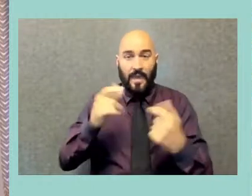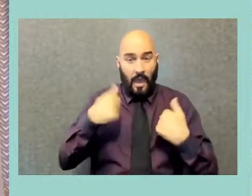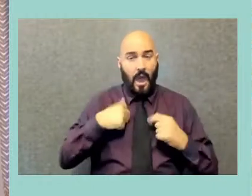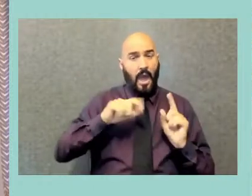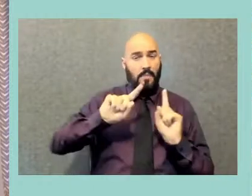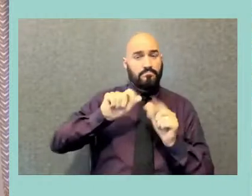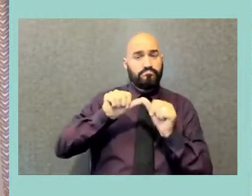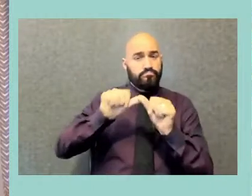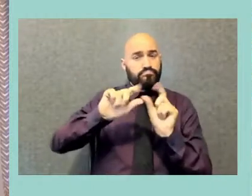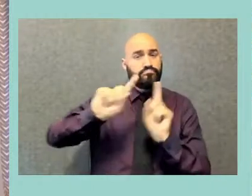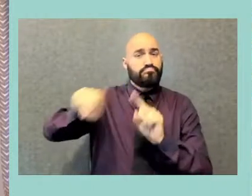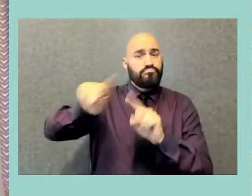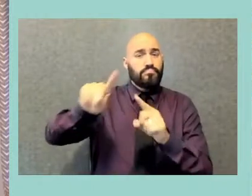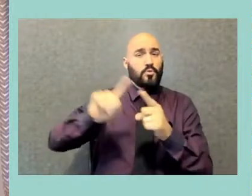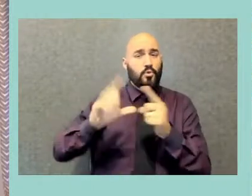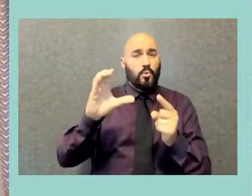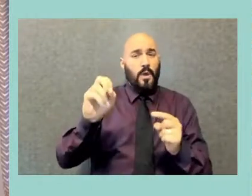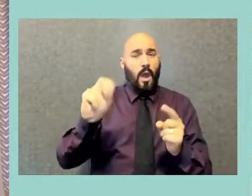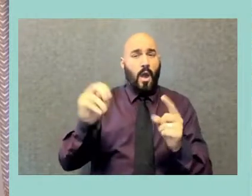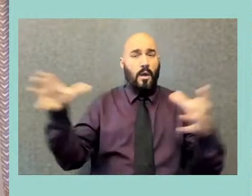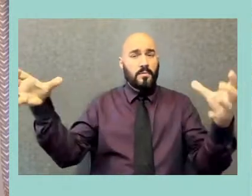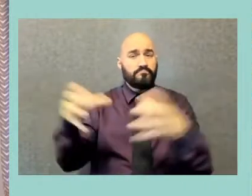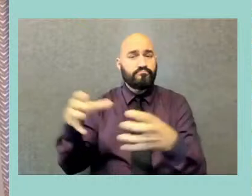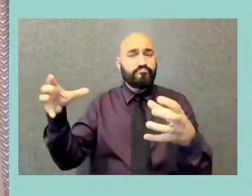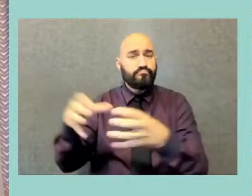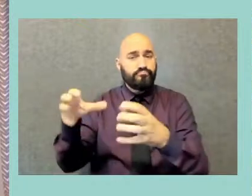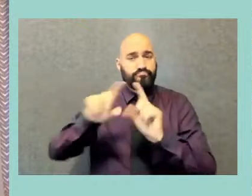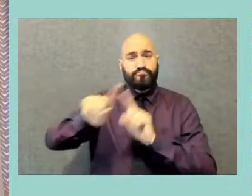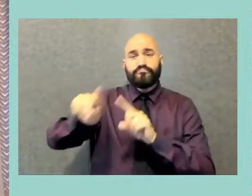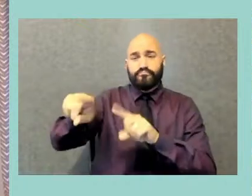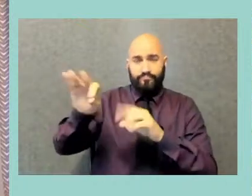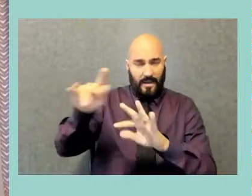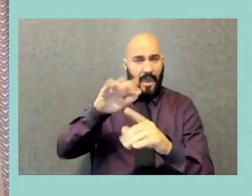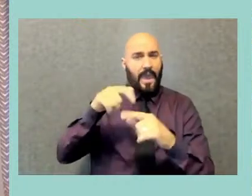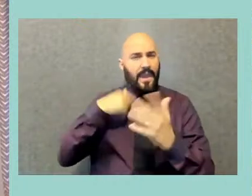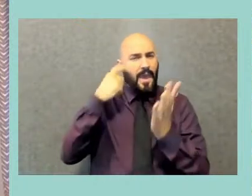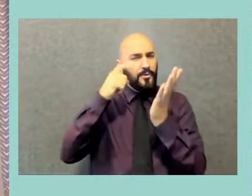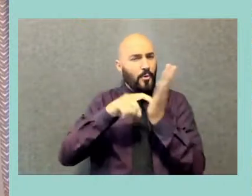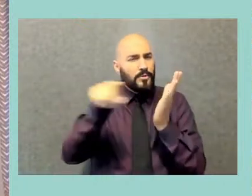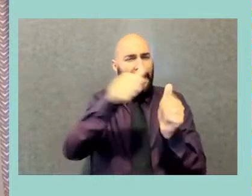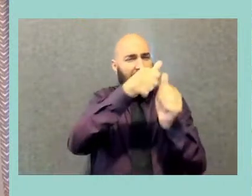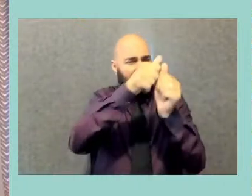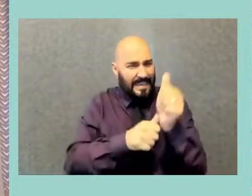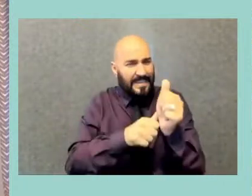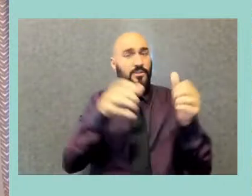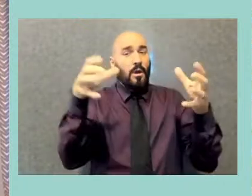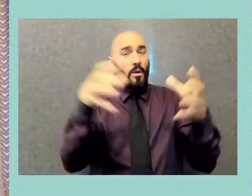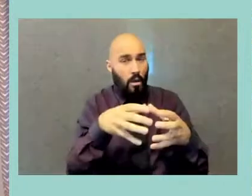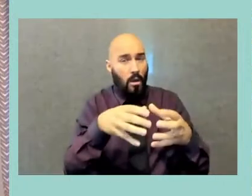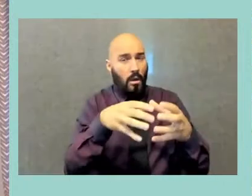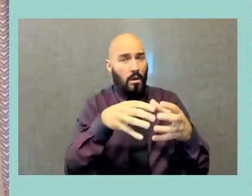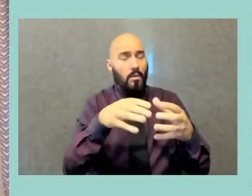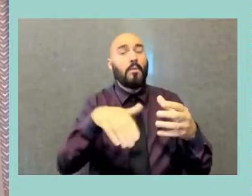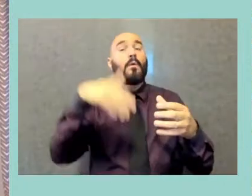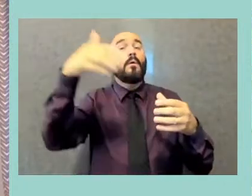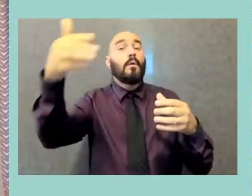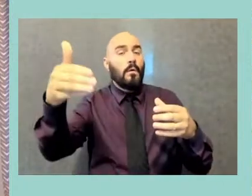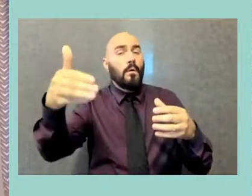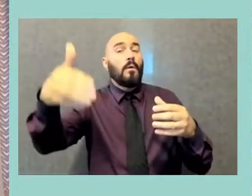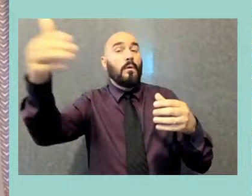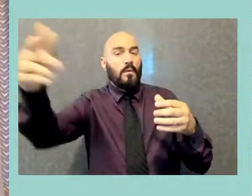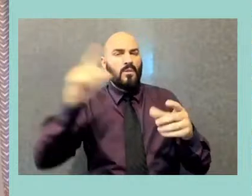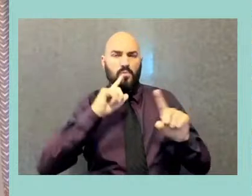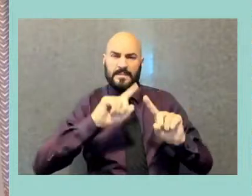and similarities between each and every one. I went home to my parents and gave them a